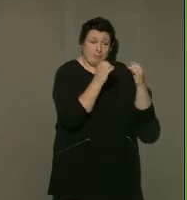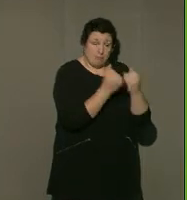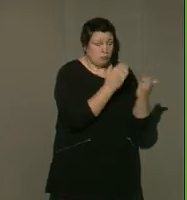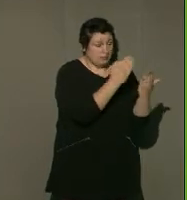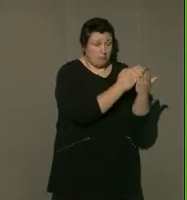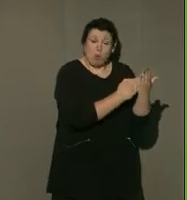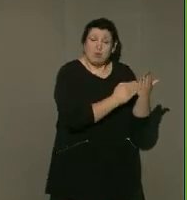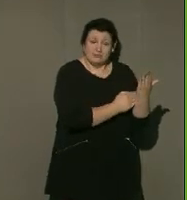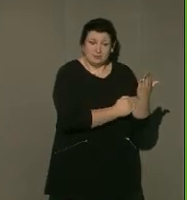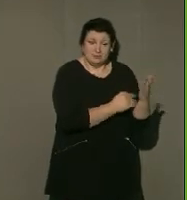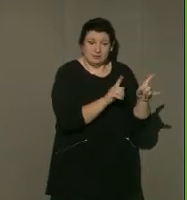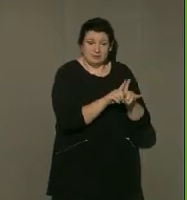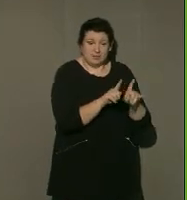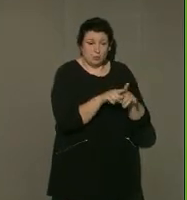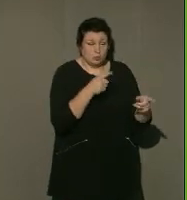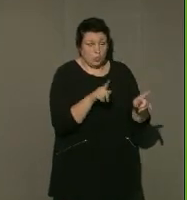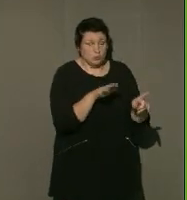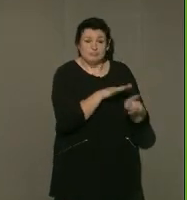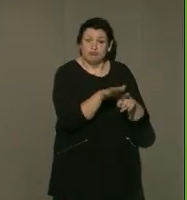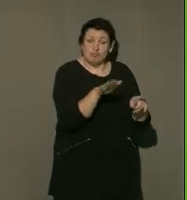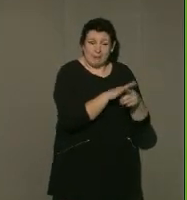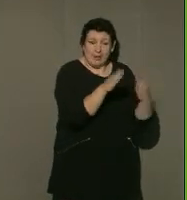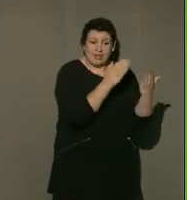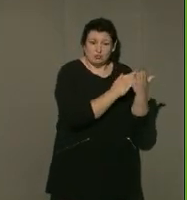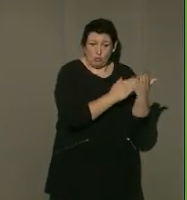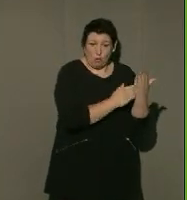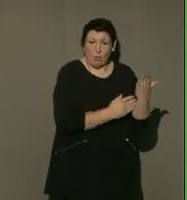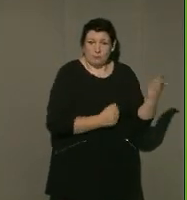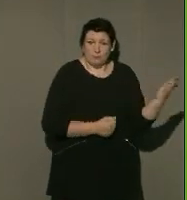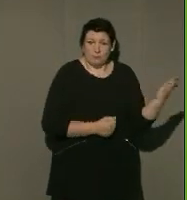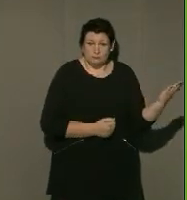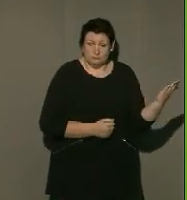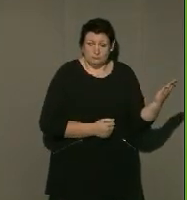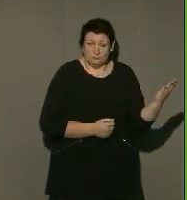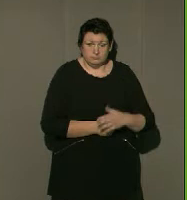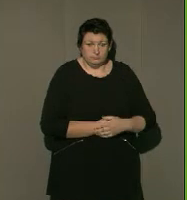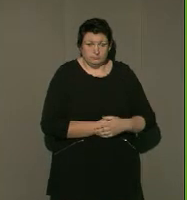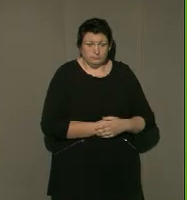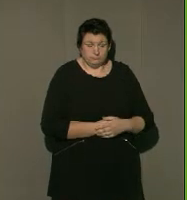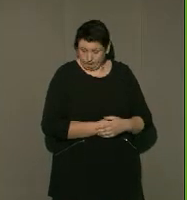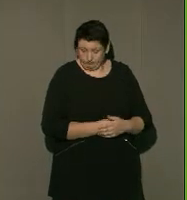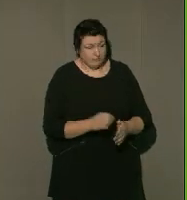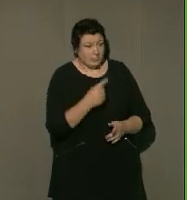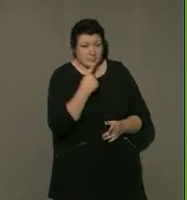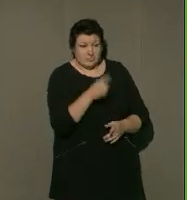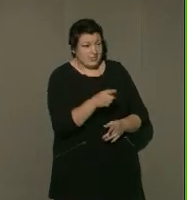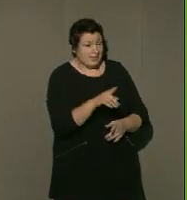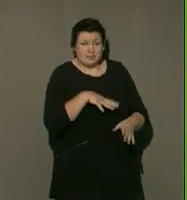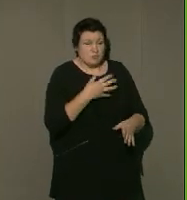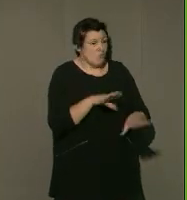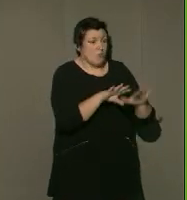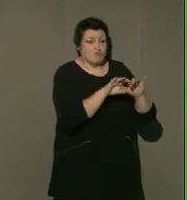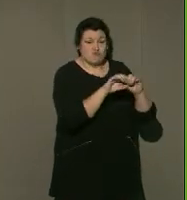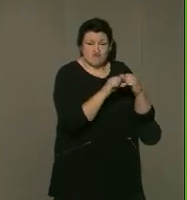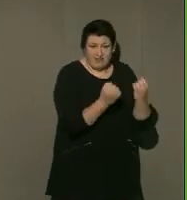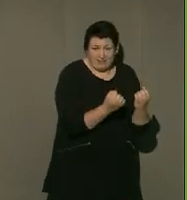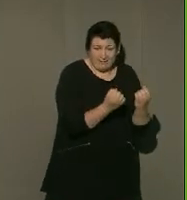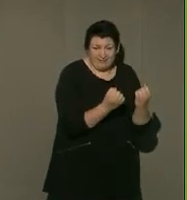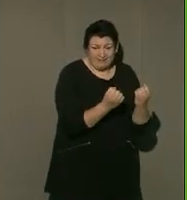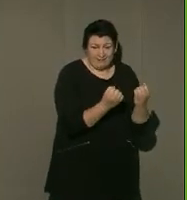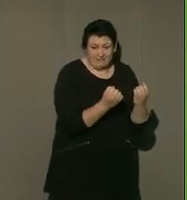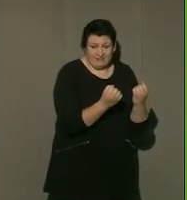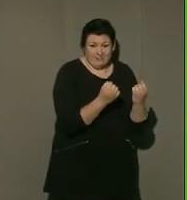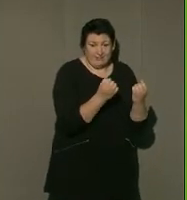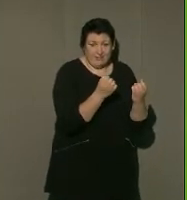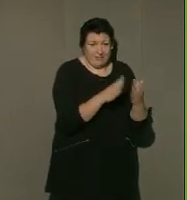policy and current UK discrimination law. She argued that it was not her intention to break the sense of the